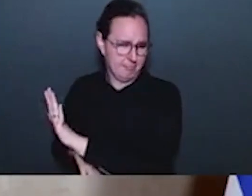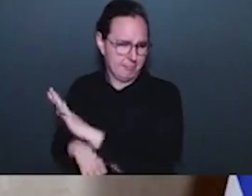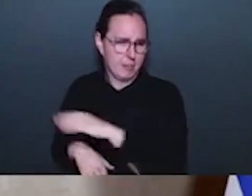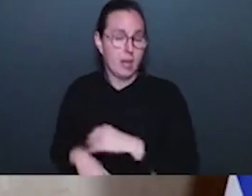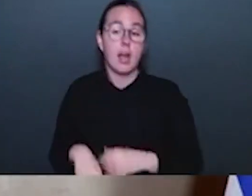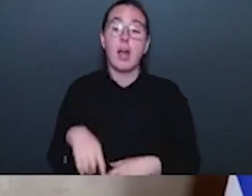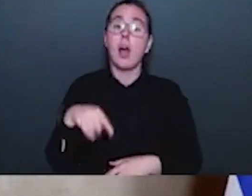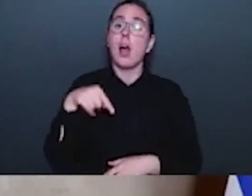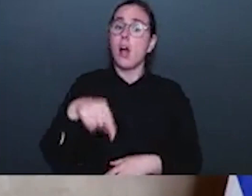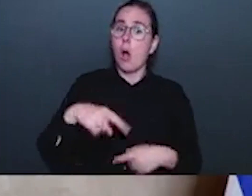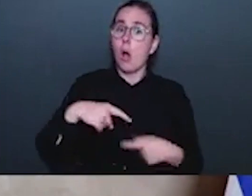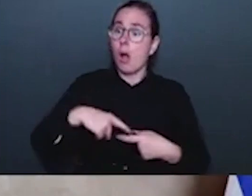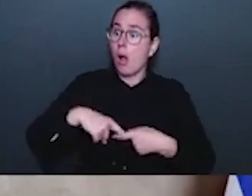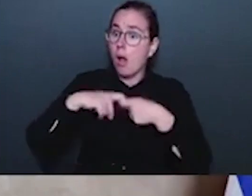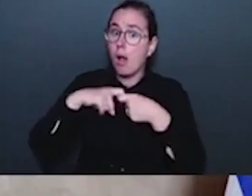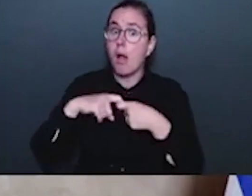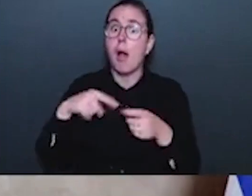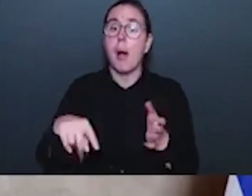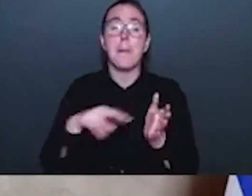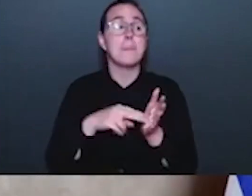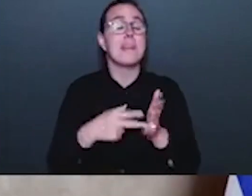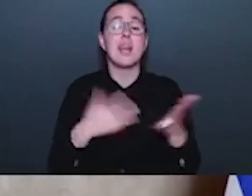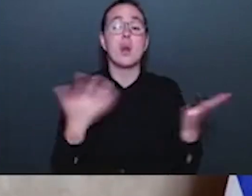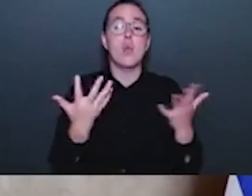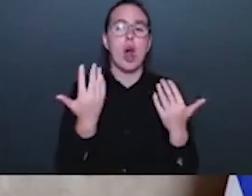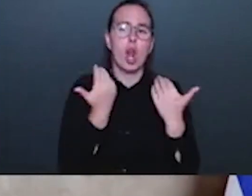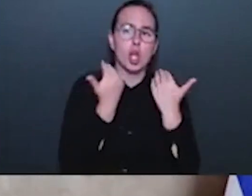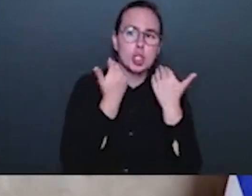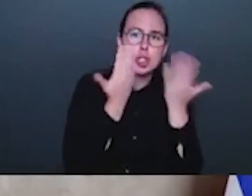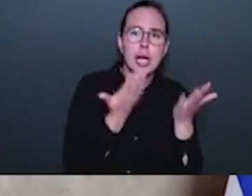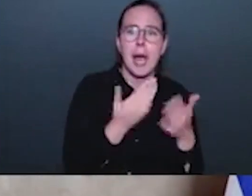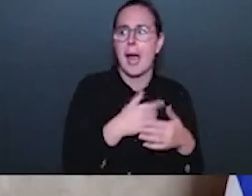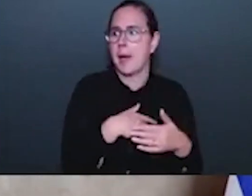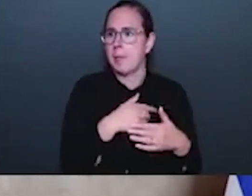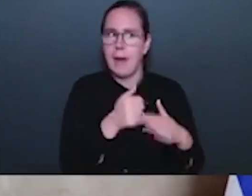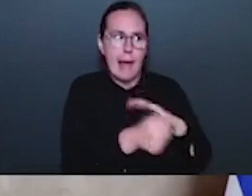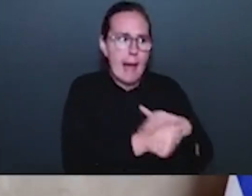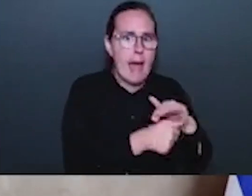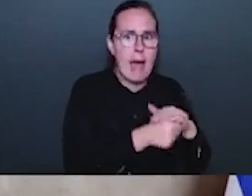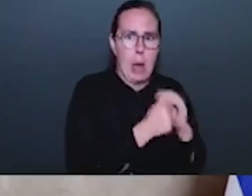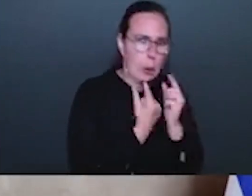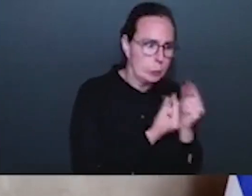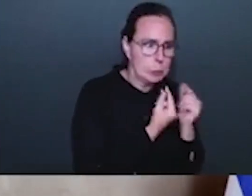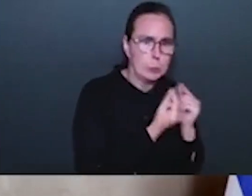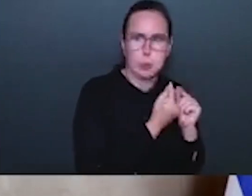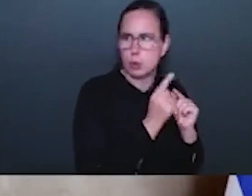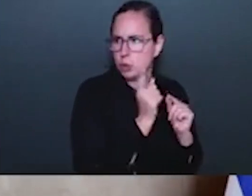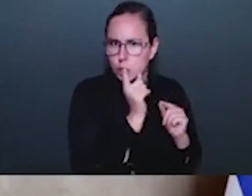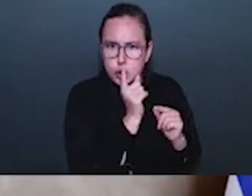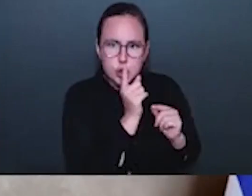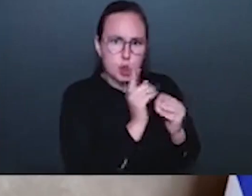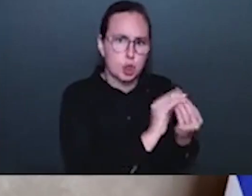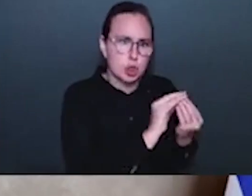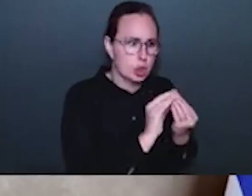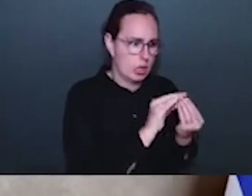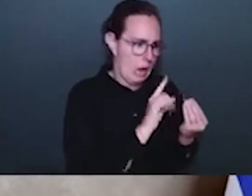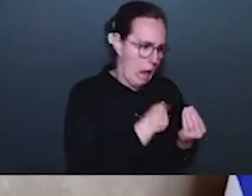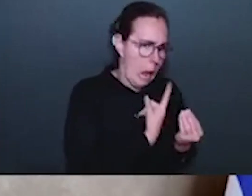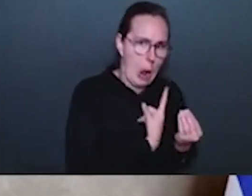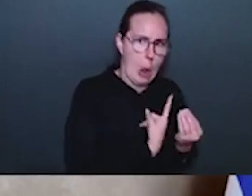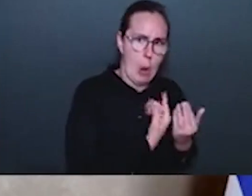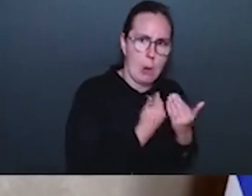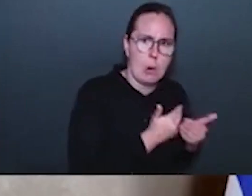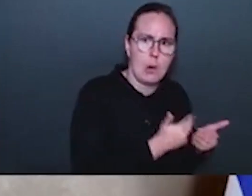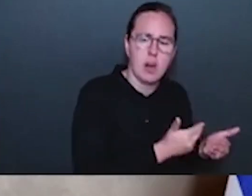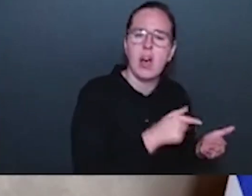more people access life-saving supports and treatment. As we were clear last year, this